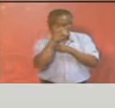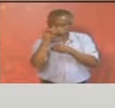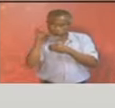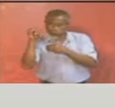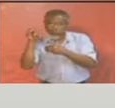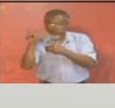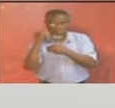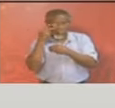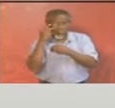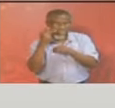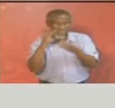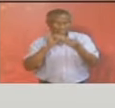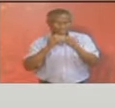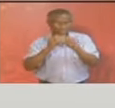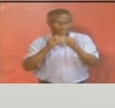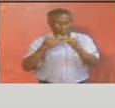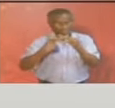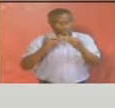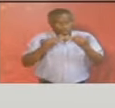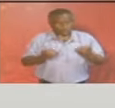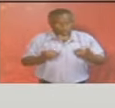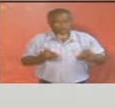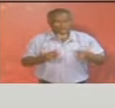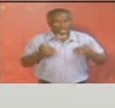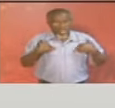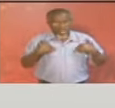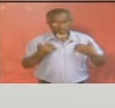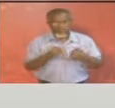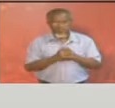St. Andrew St. David, and she reminded us